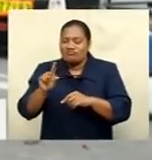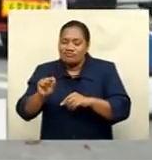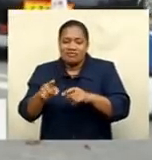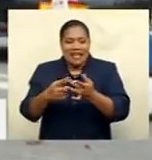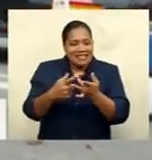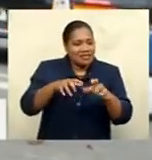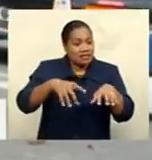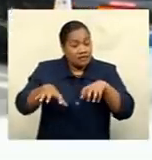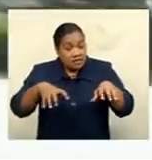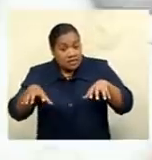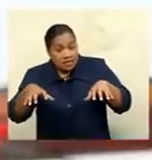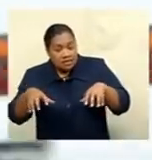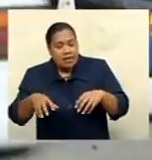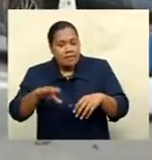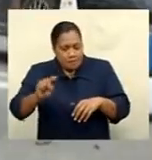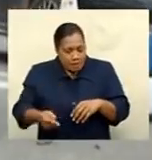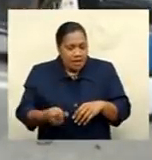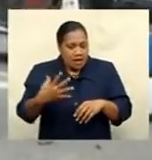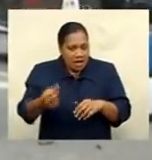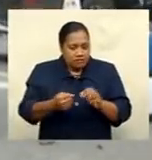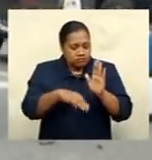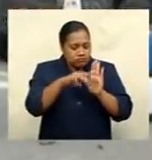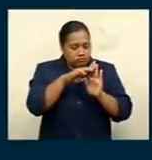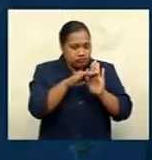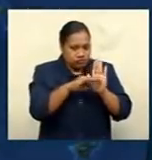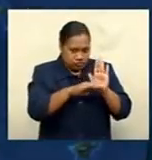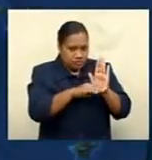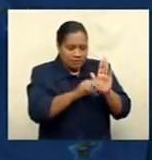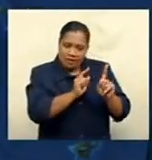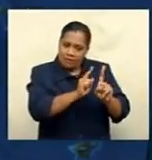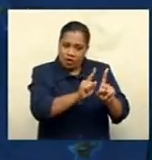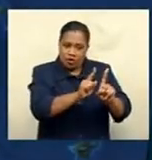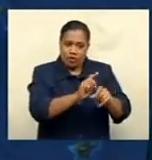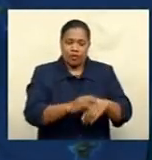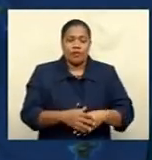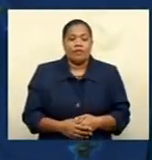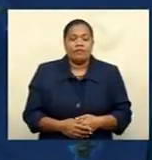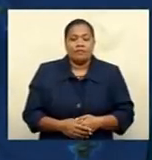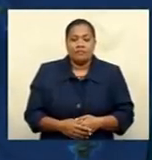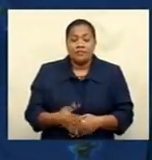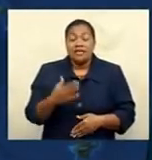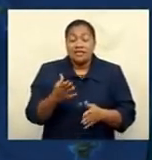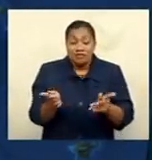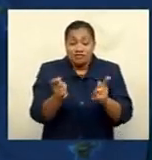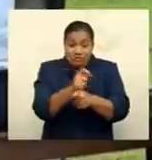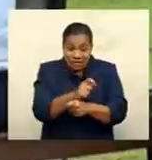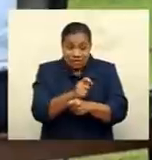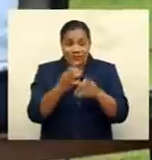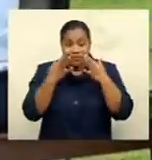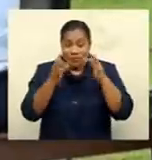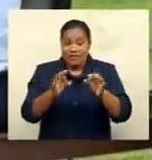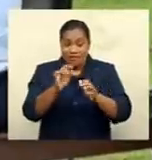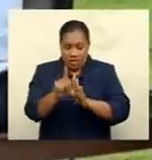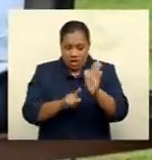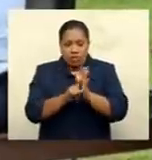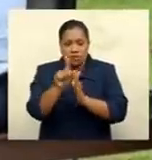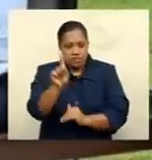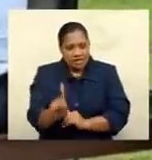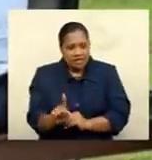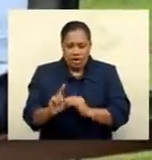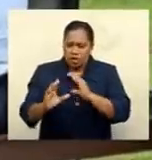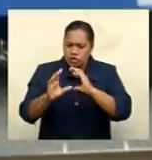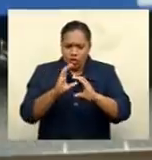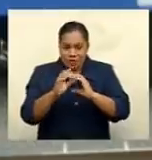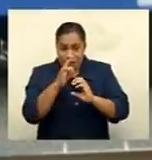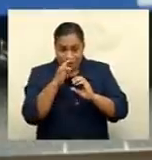certain restriction in place still needs to be followed. There will be a change in the curfew hours from today. The communications people are putting